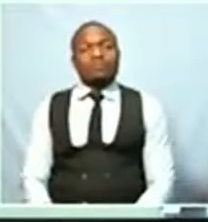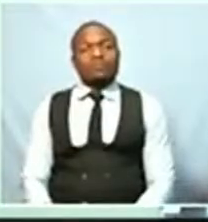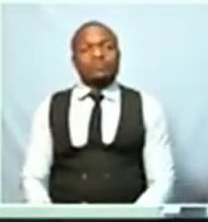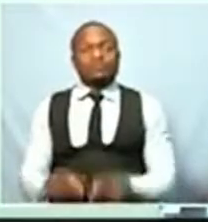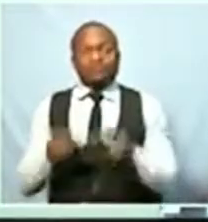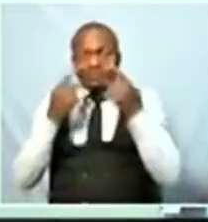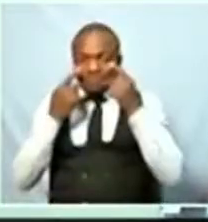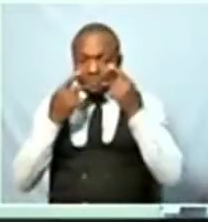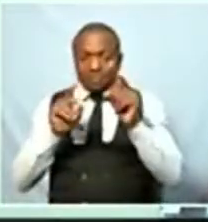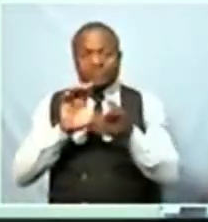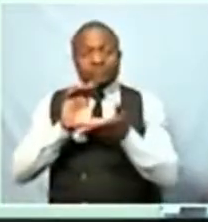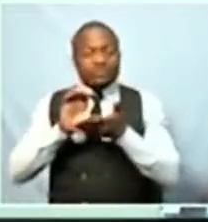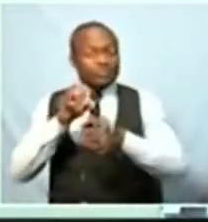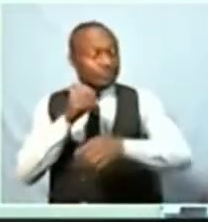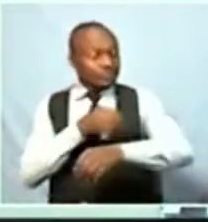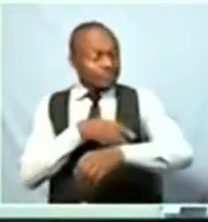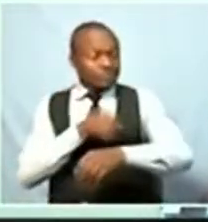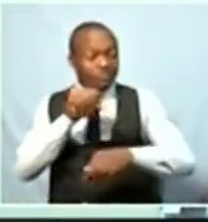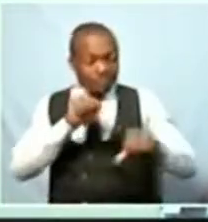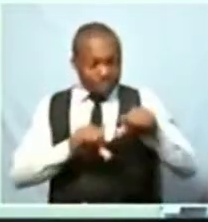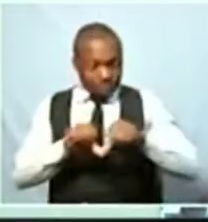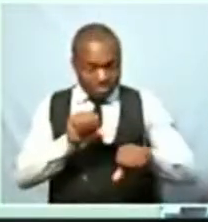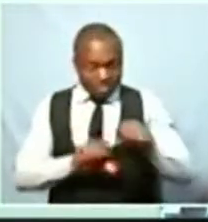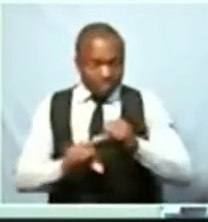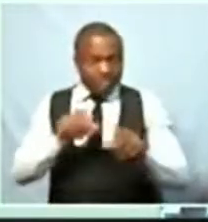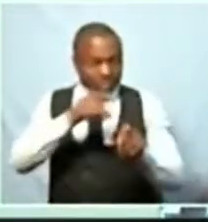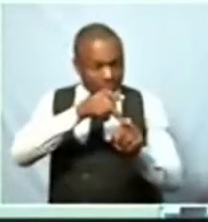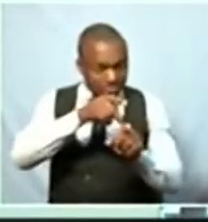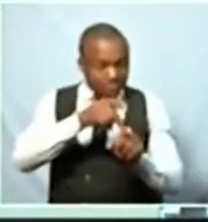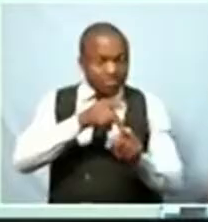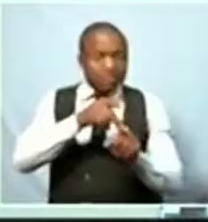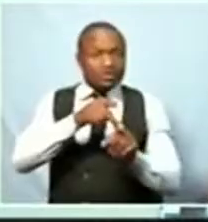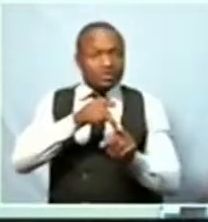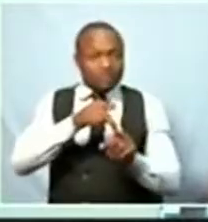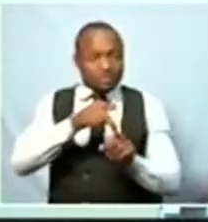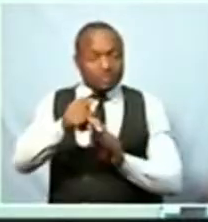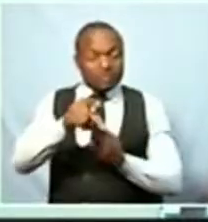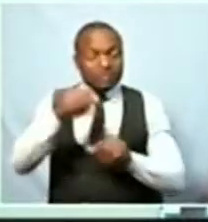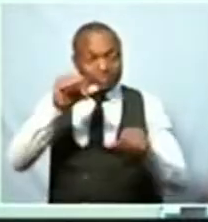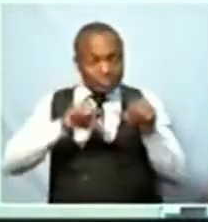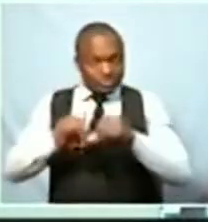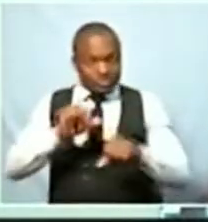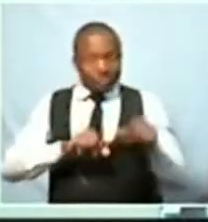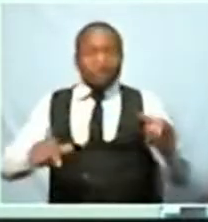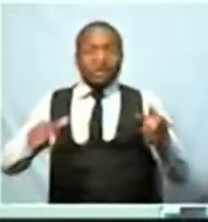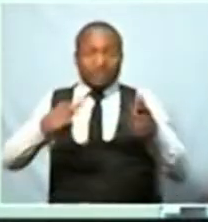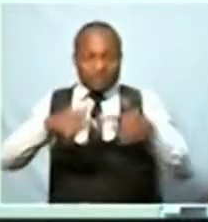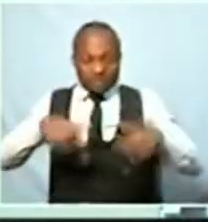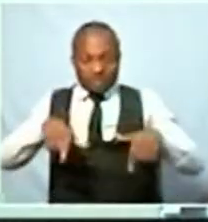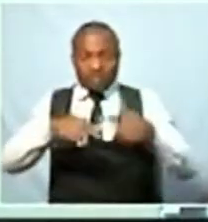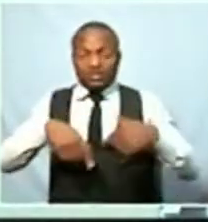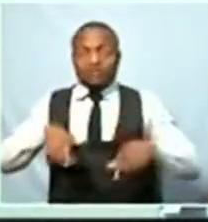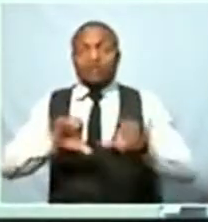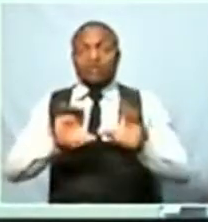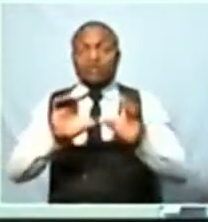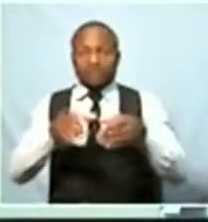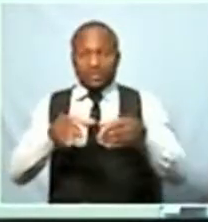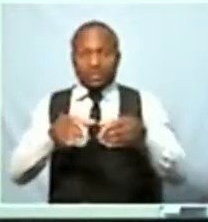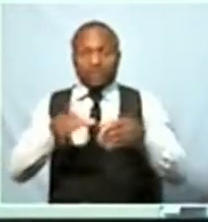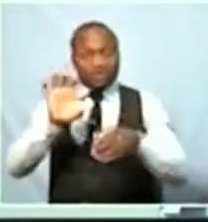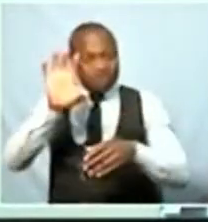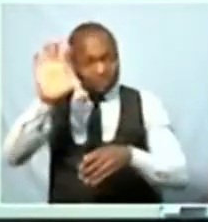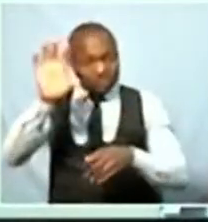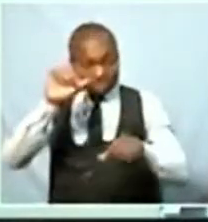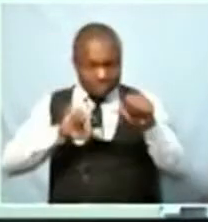public debt and investment audit, specialized audits, local authorities, provincial appropriation